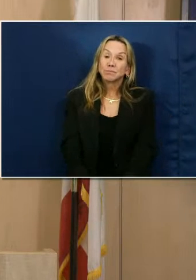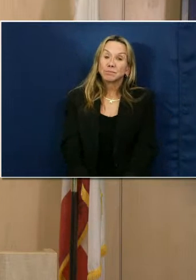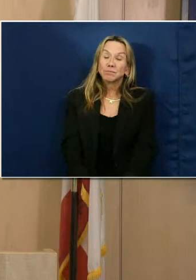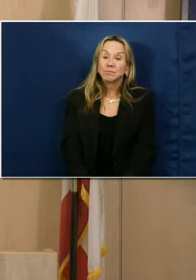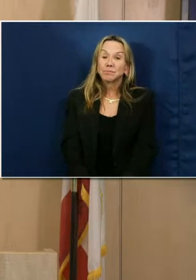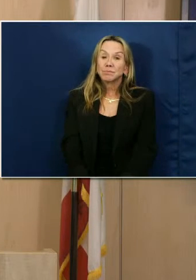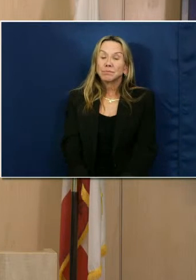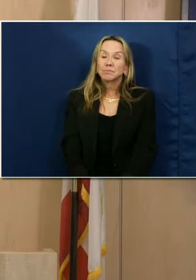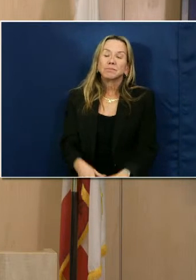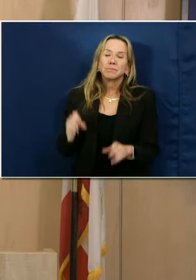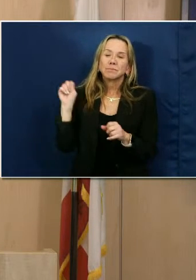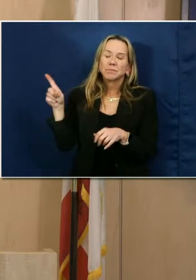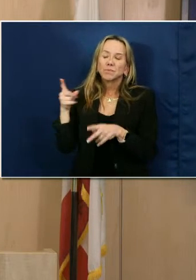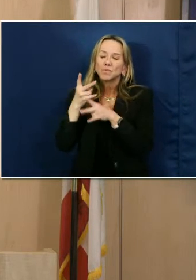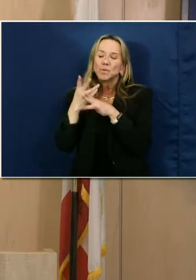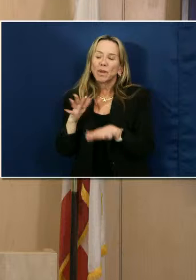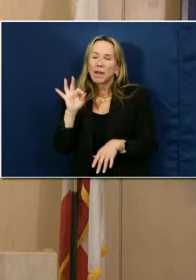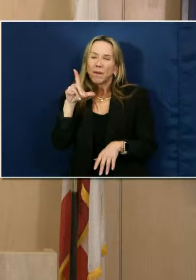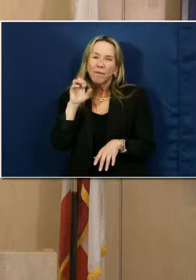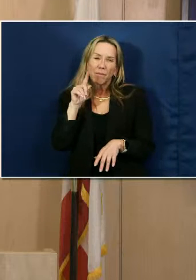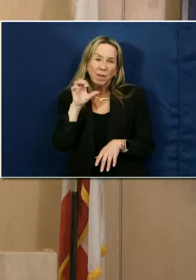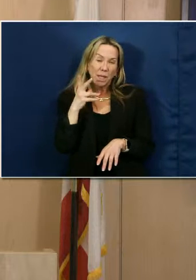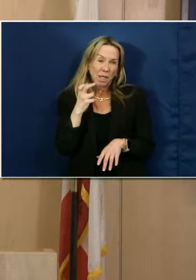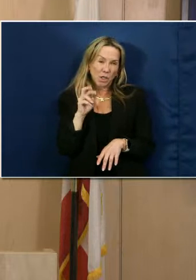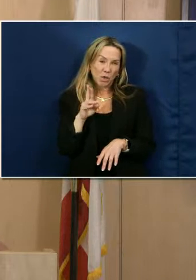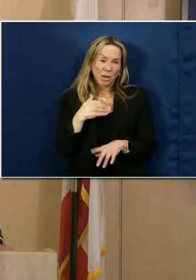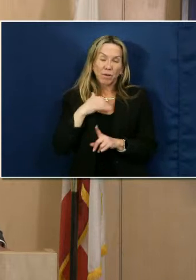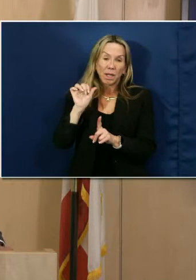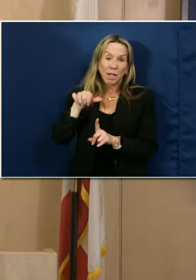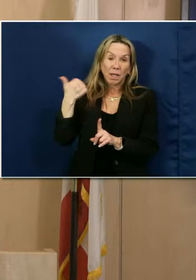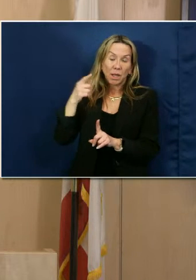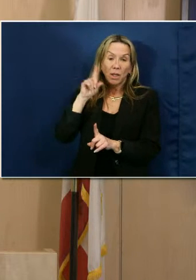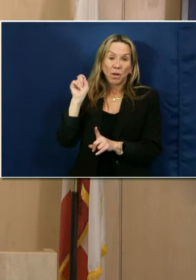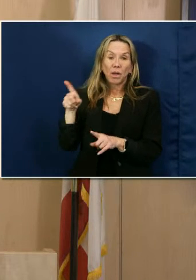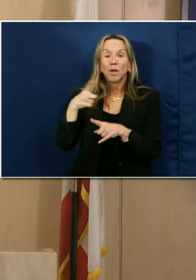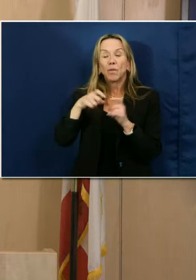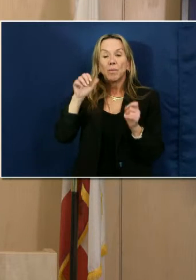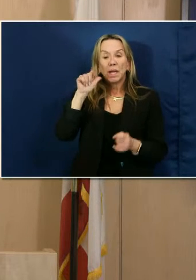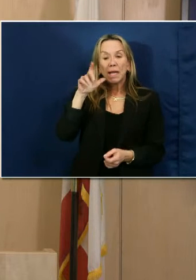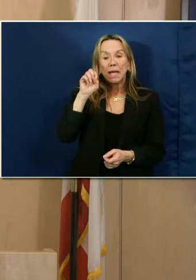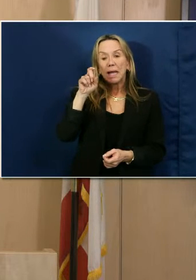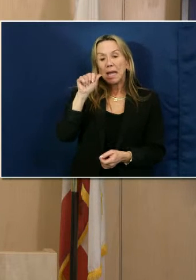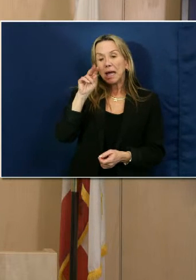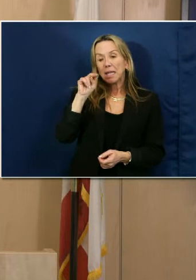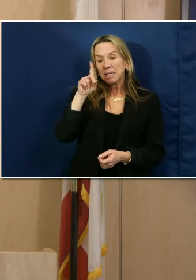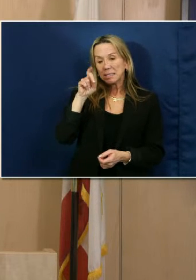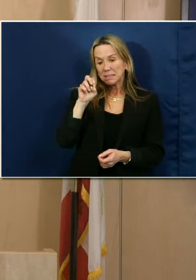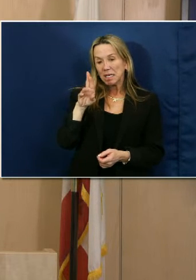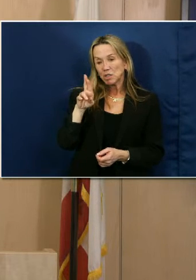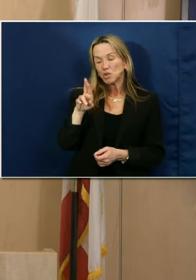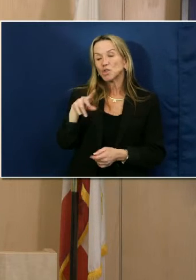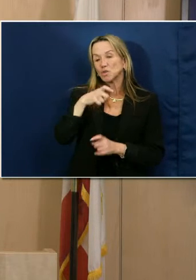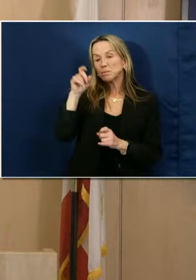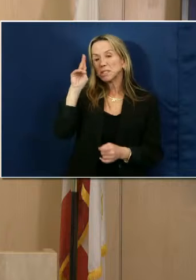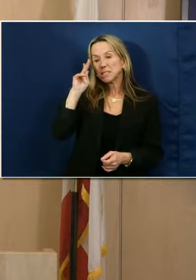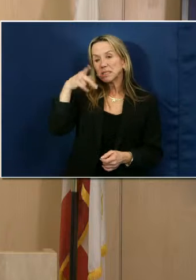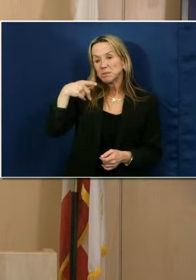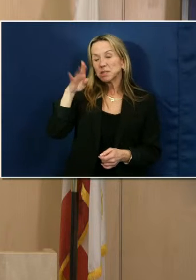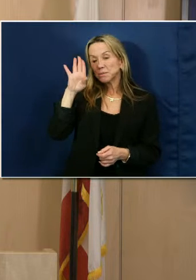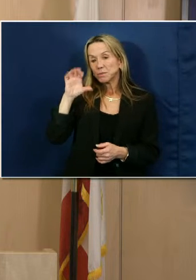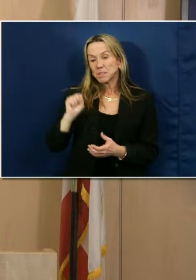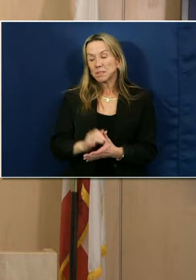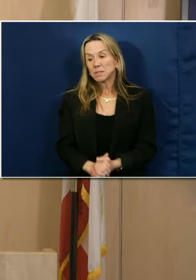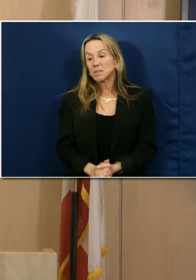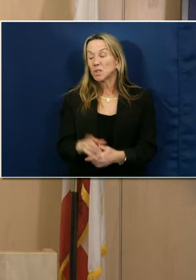Supervisor Fletcher, there's another question for you. This one is from Alexander Nguyen from KPBS. Is San Diego considering